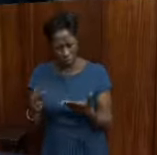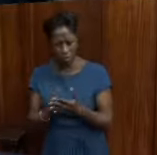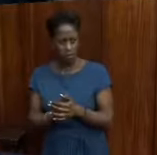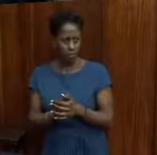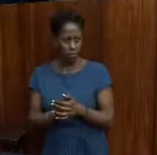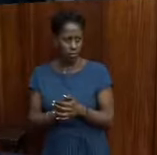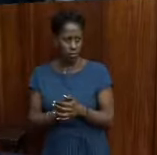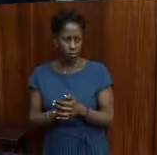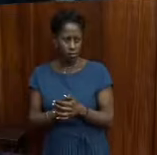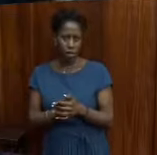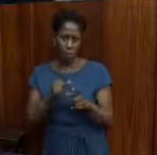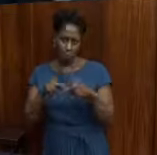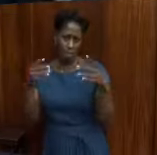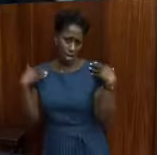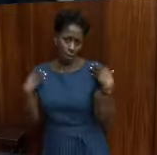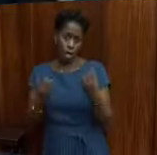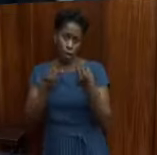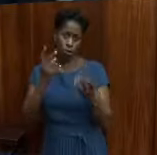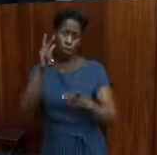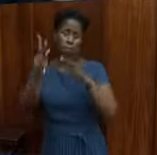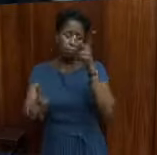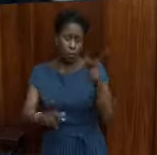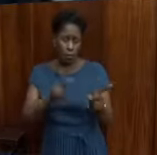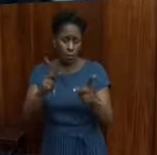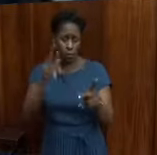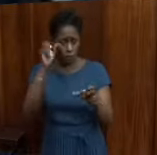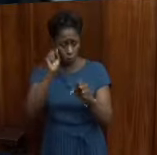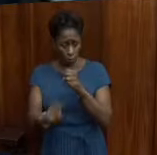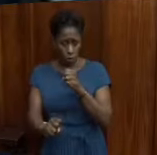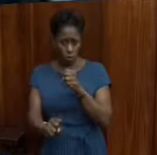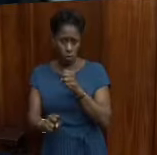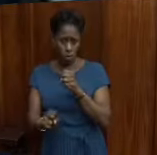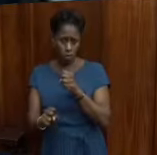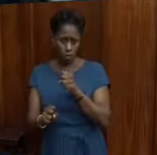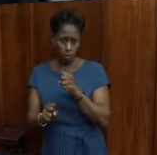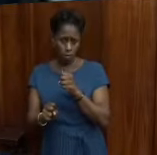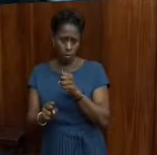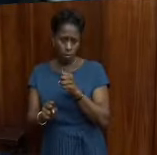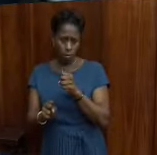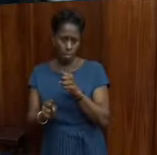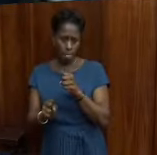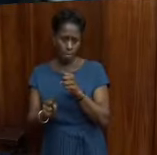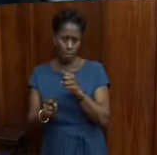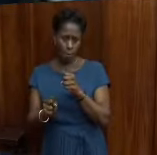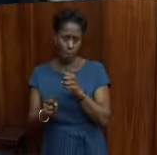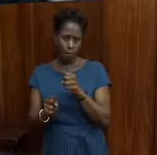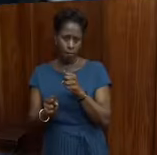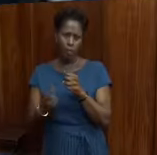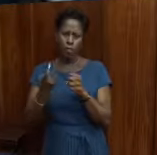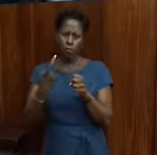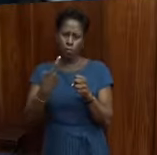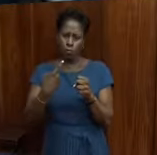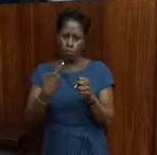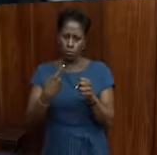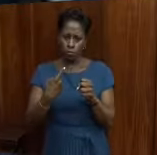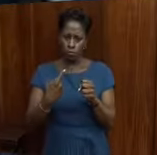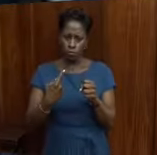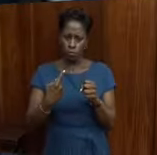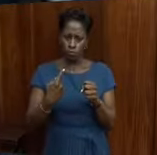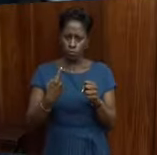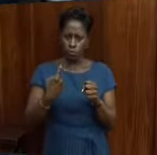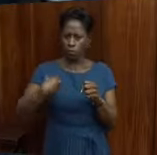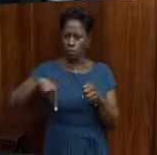on its human resource for development, we need to leverage our perceived capital and world-class reputation